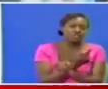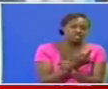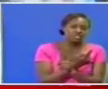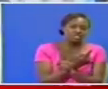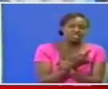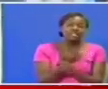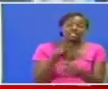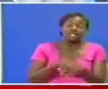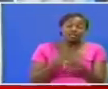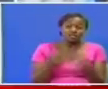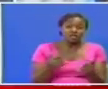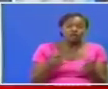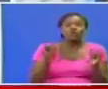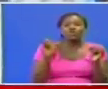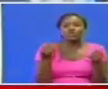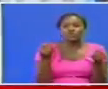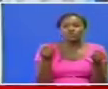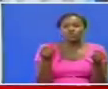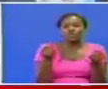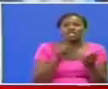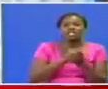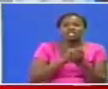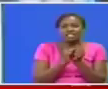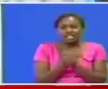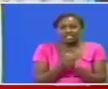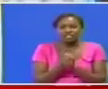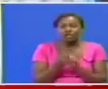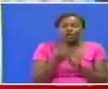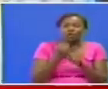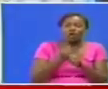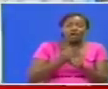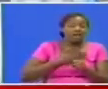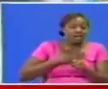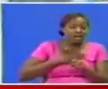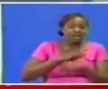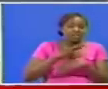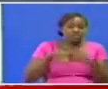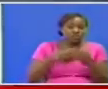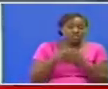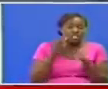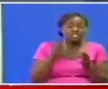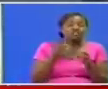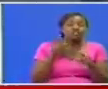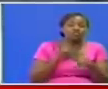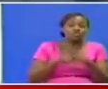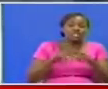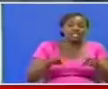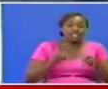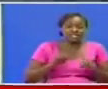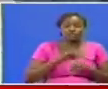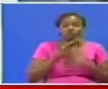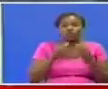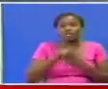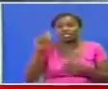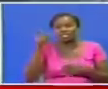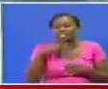And this time, it is new. It is change that will work for all of us. If we truly embrace each other as Kenyans and